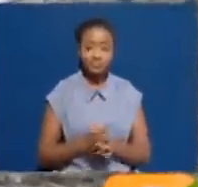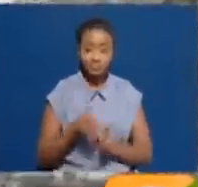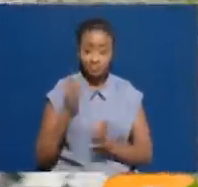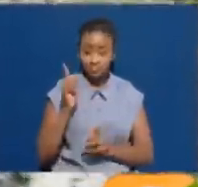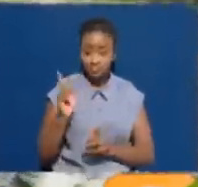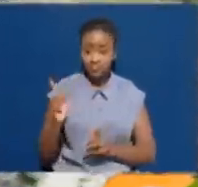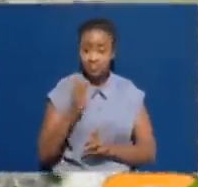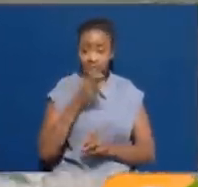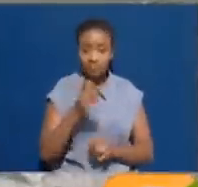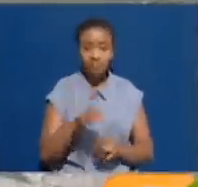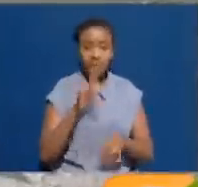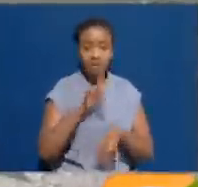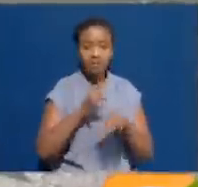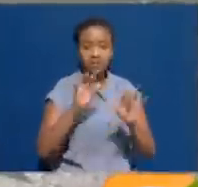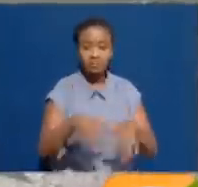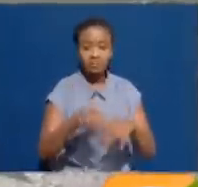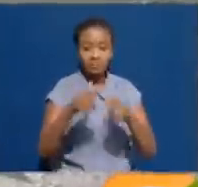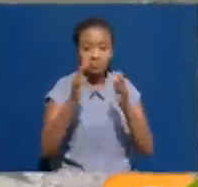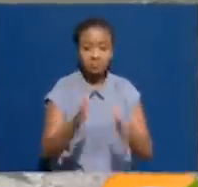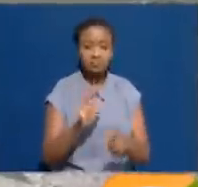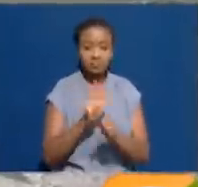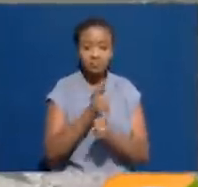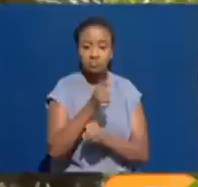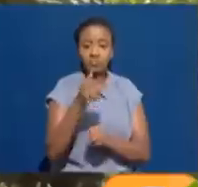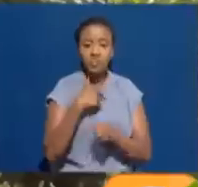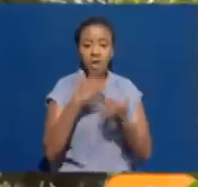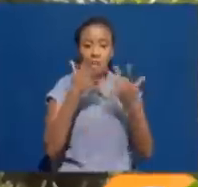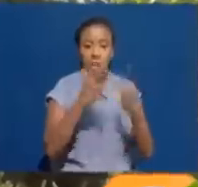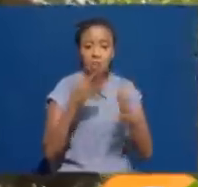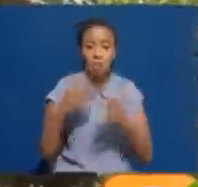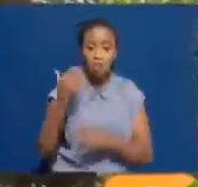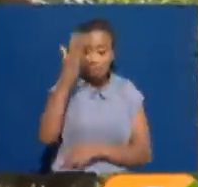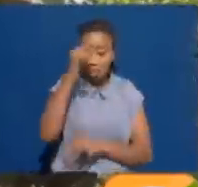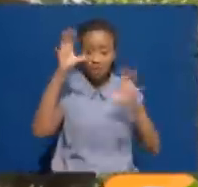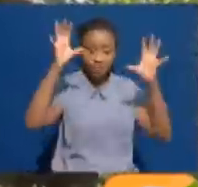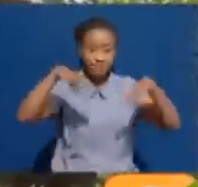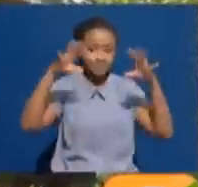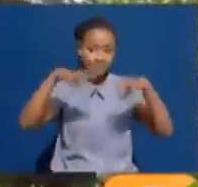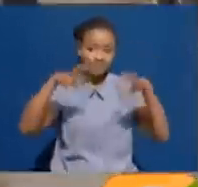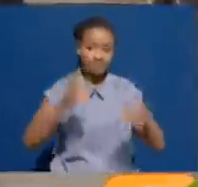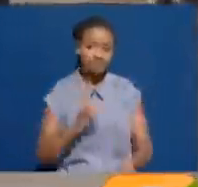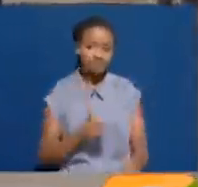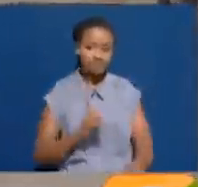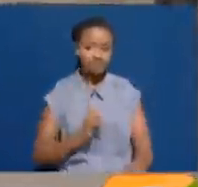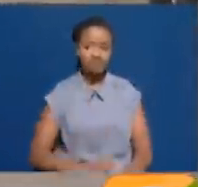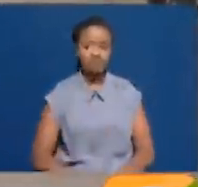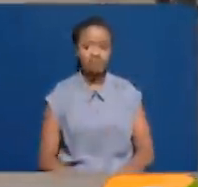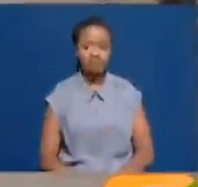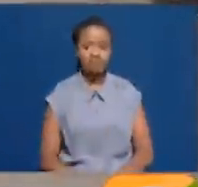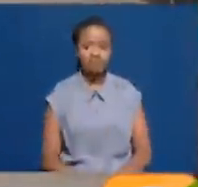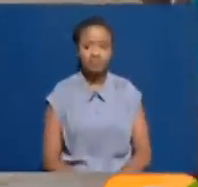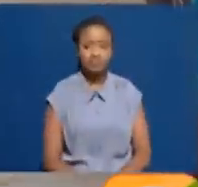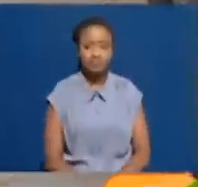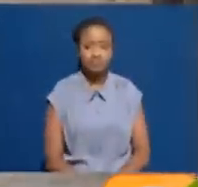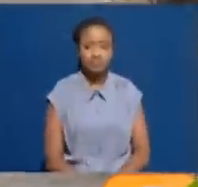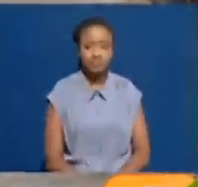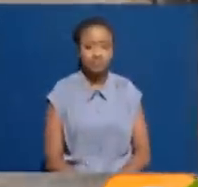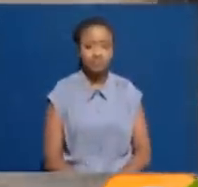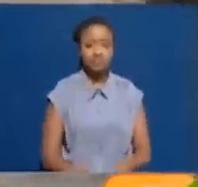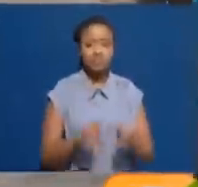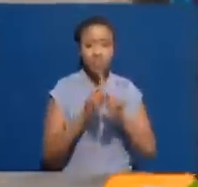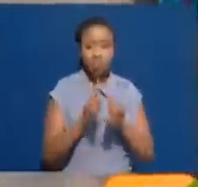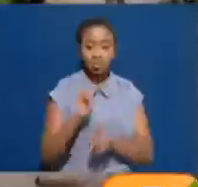left farmers reeling in shock as they count losses visited by the rains on their farms and livestock. According to the data by the